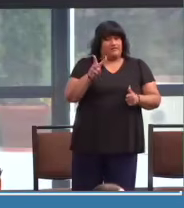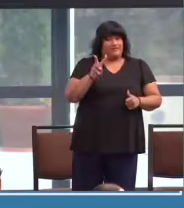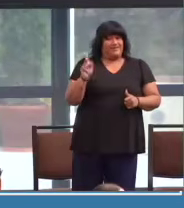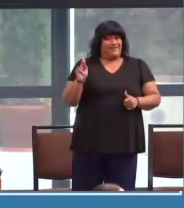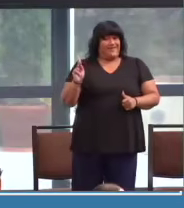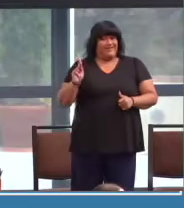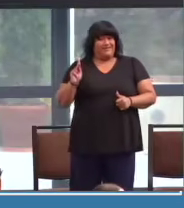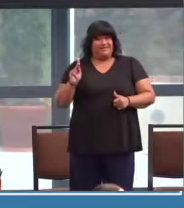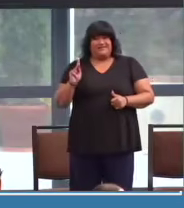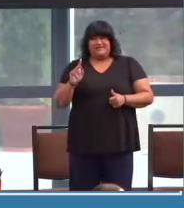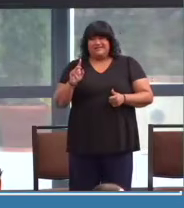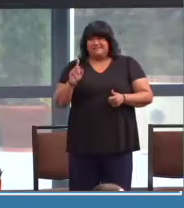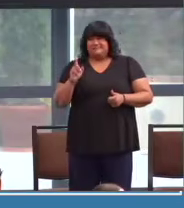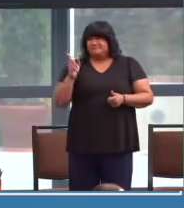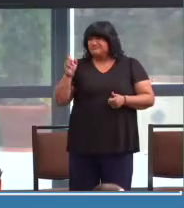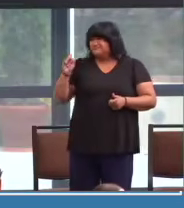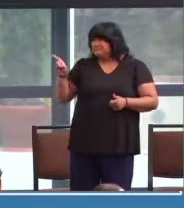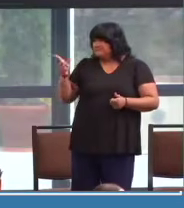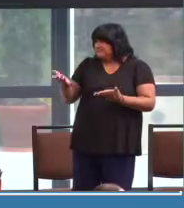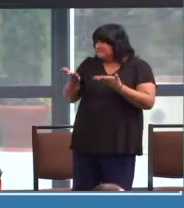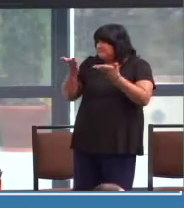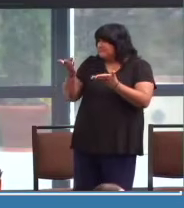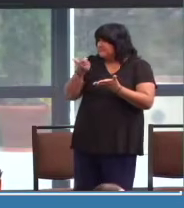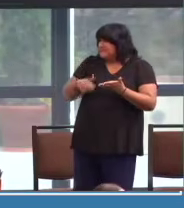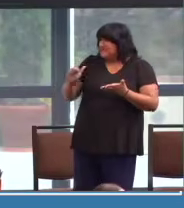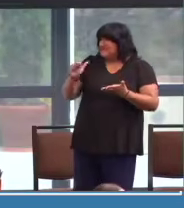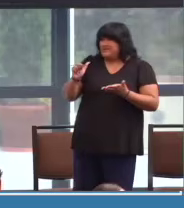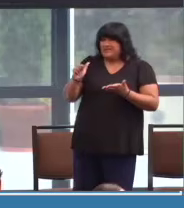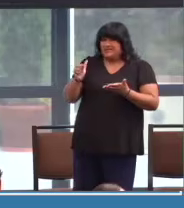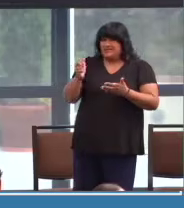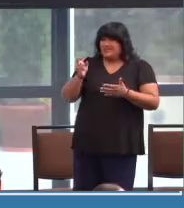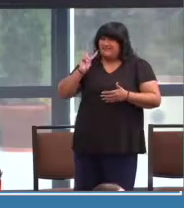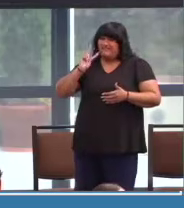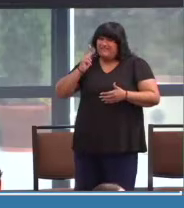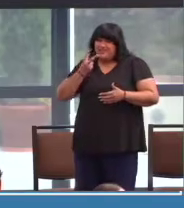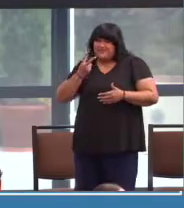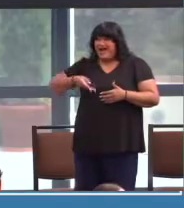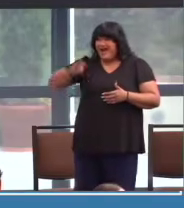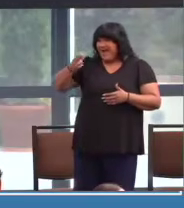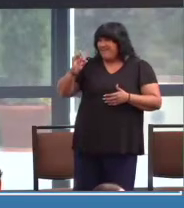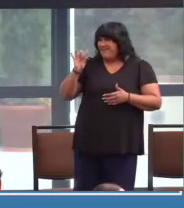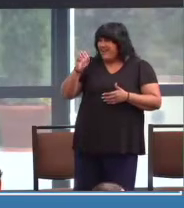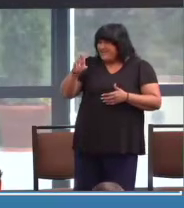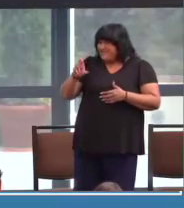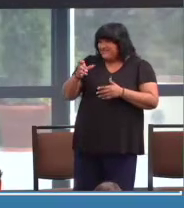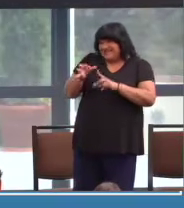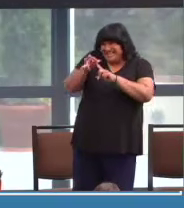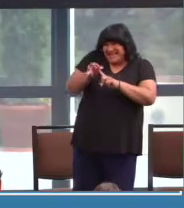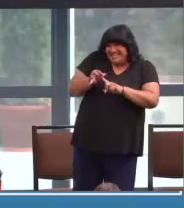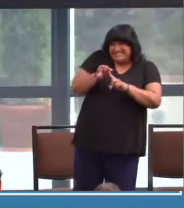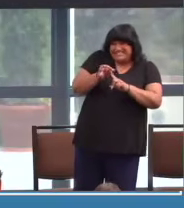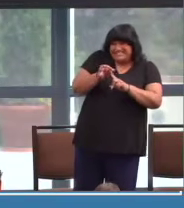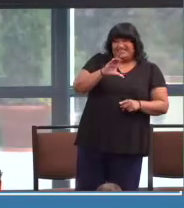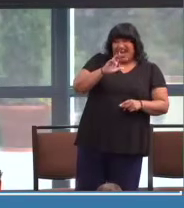I would like to know, can you suggest any high fibrous type of vegetables besides carrots and cauliflower?